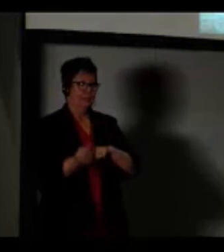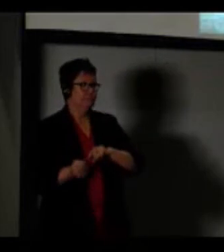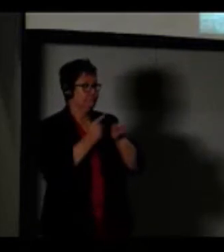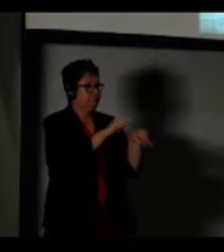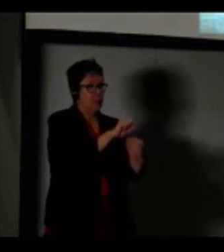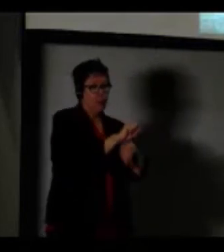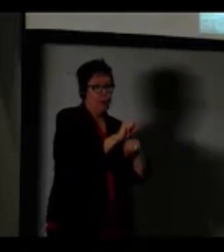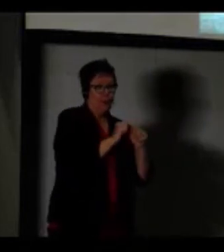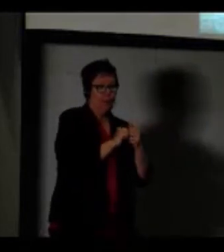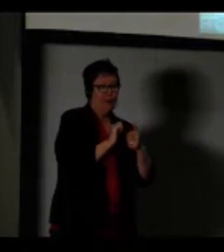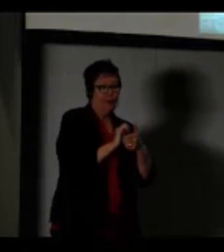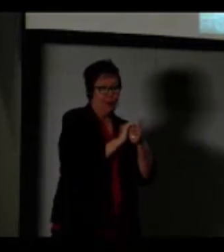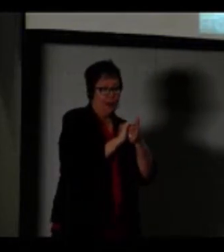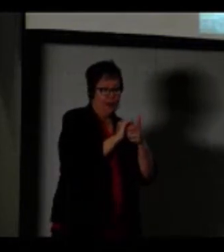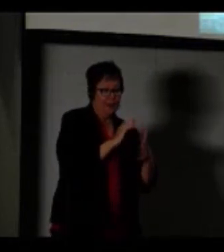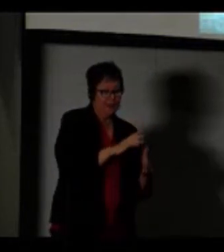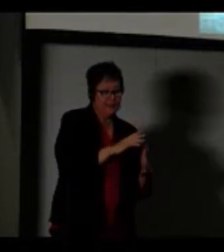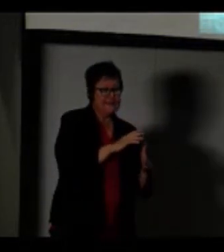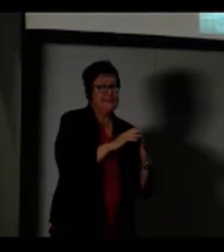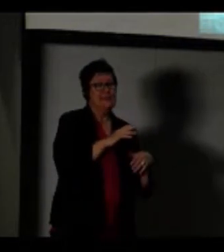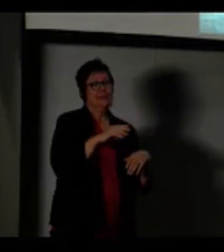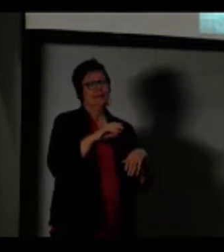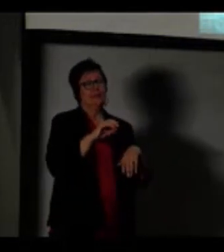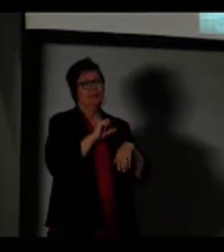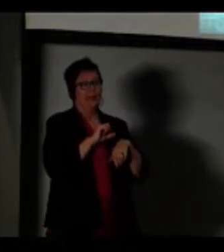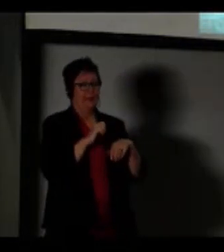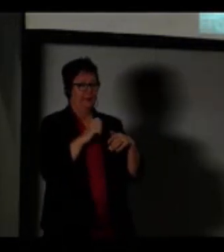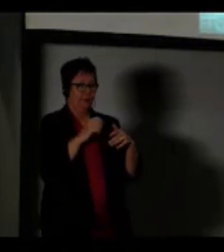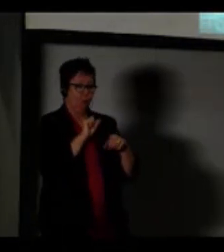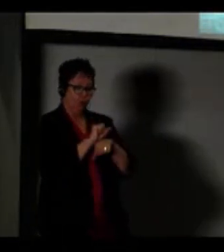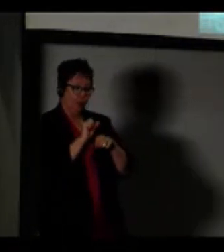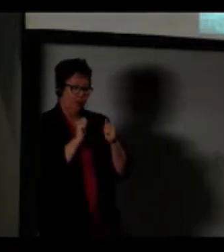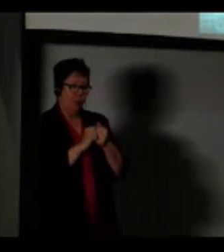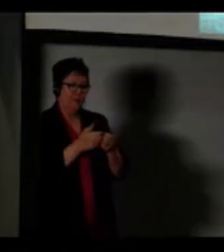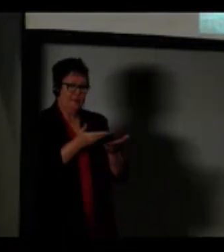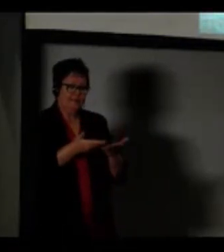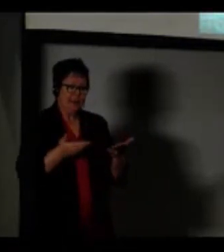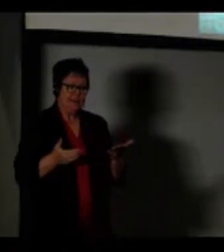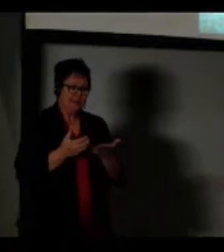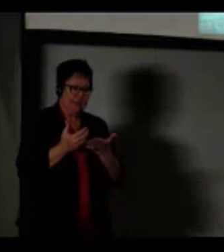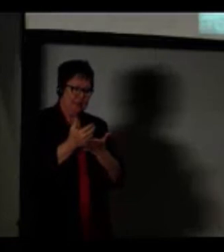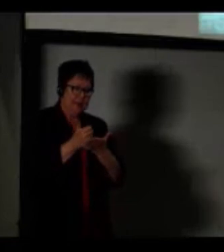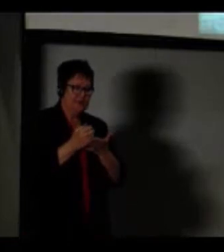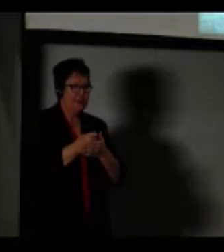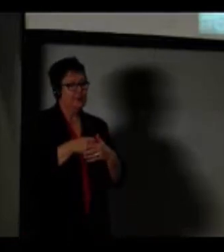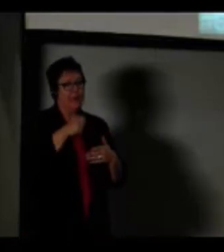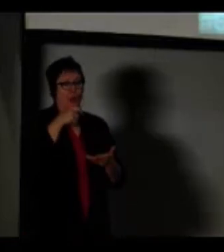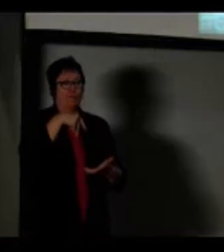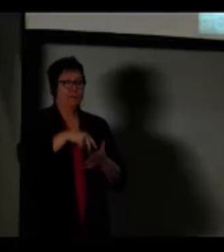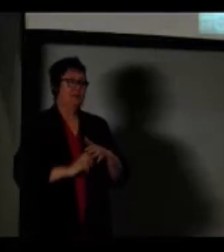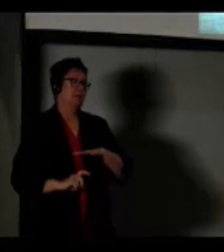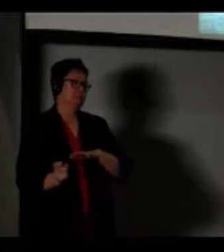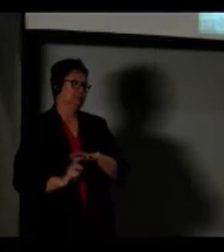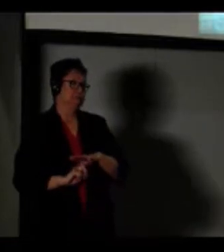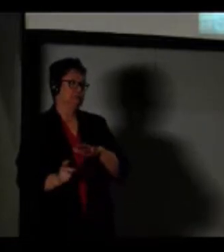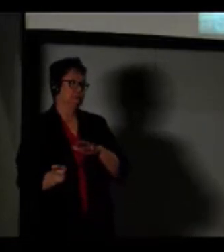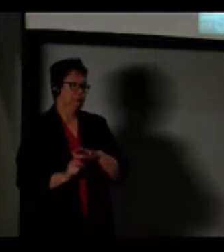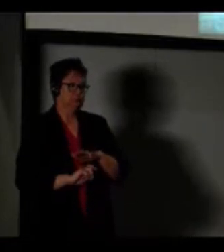They can spend time with the specimen collections, and they don't have to spend the time photocopying in a